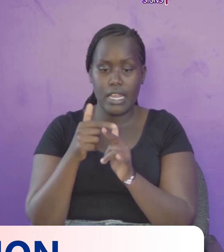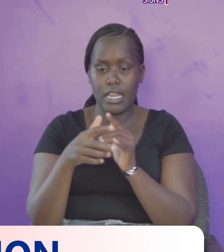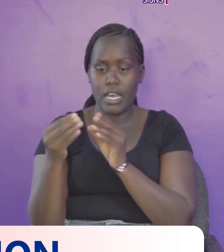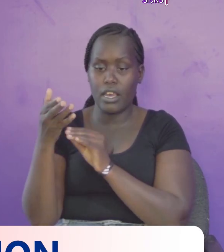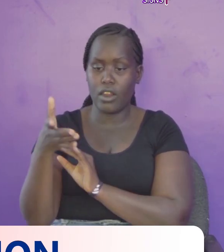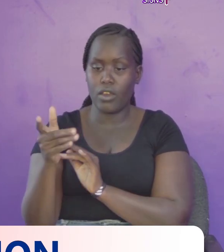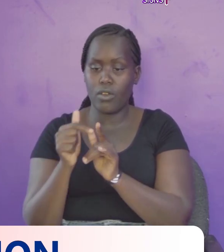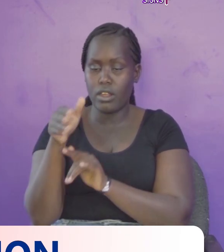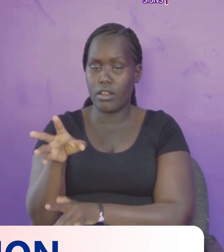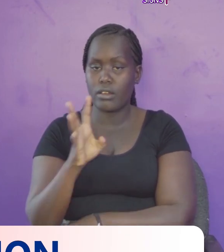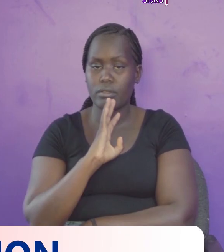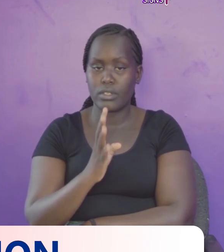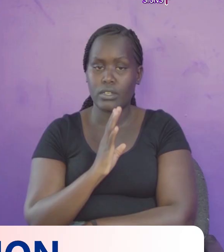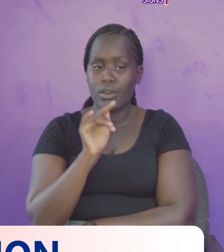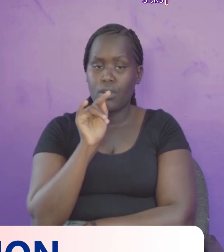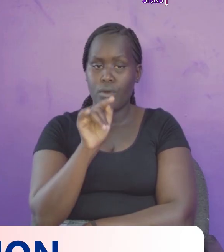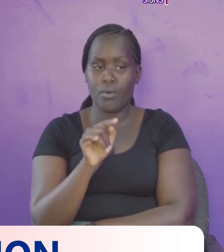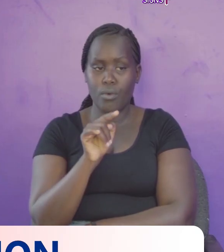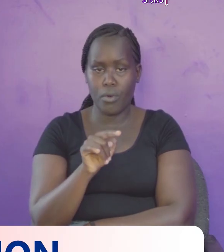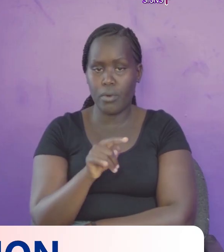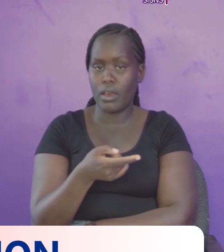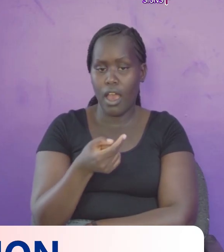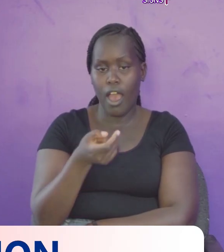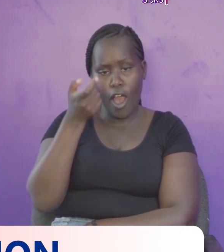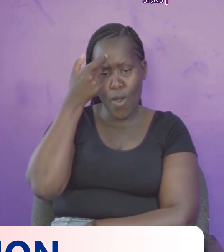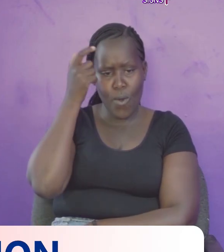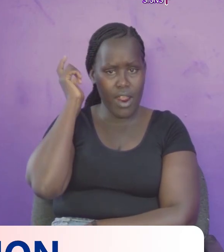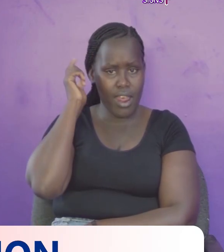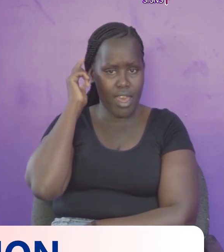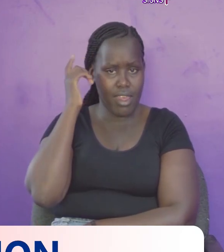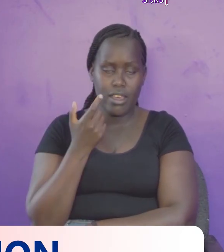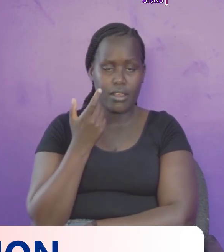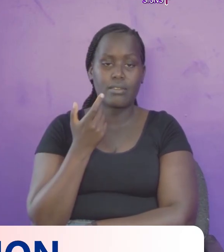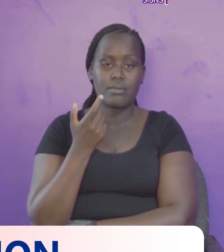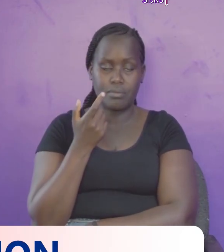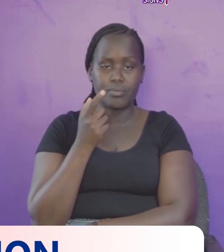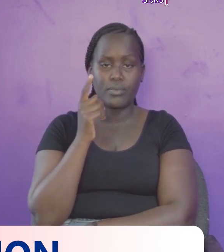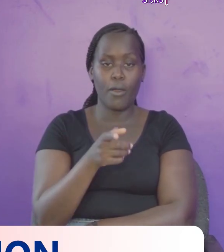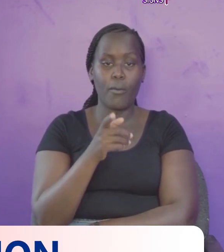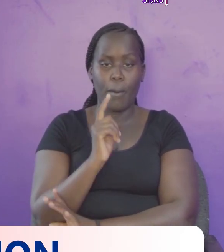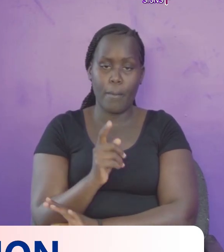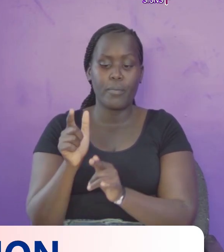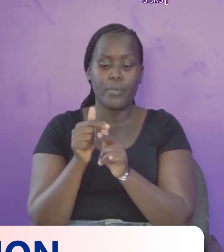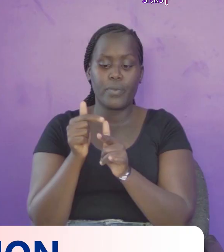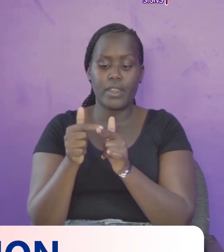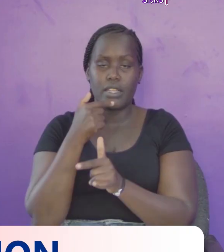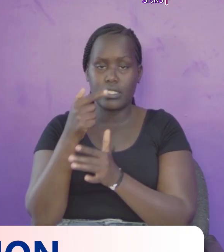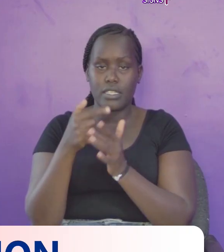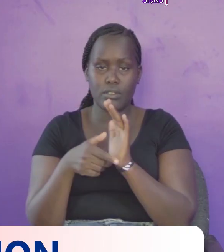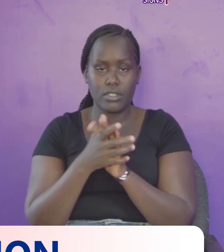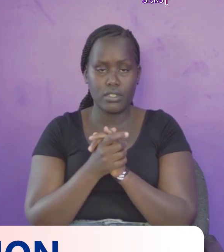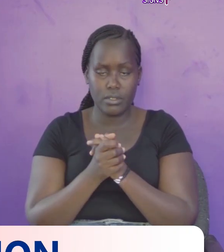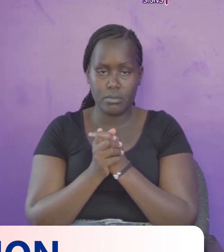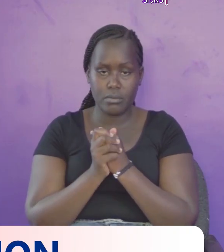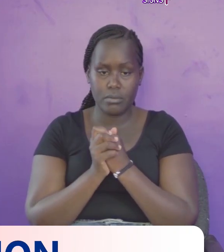na kaongea. Wewe Goliathi, wewe. You saw that thing? Wewe Goliathi, wewe. And then he said,